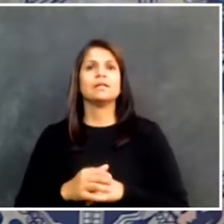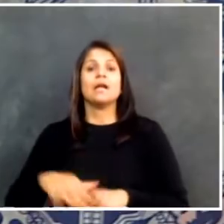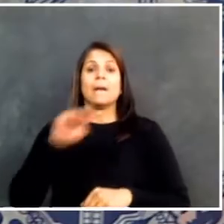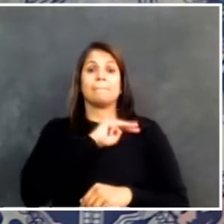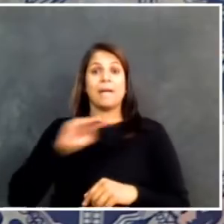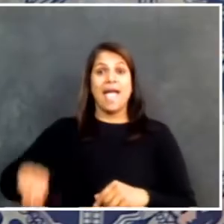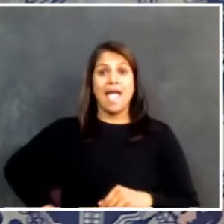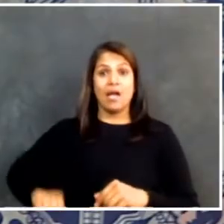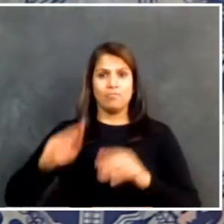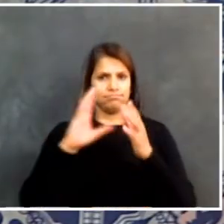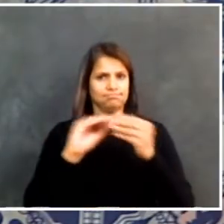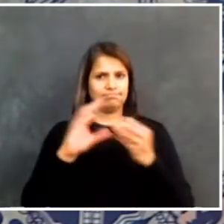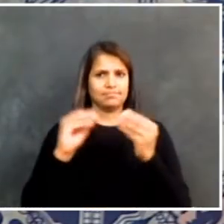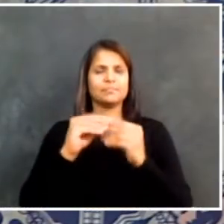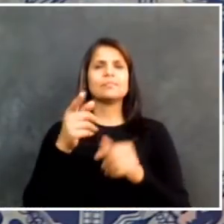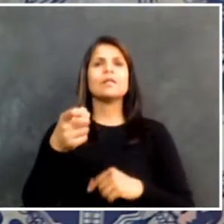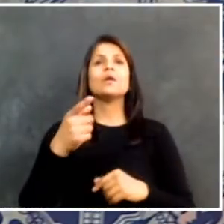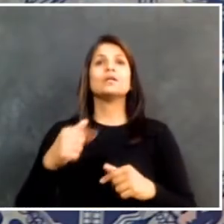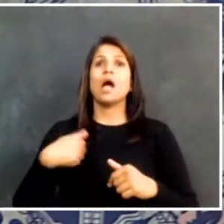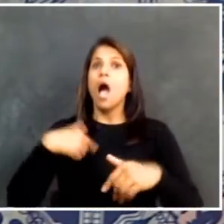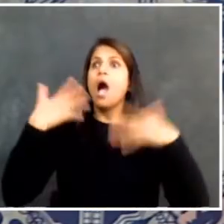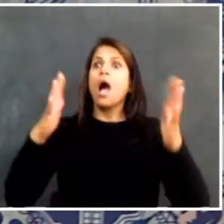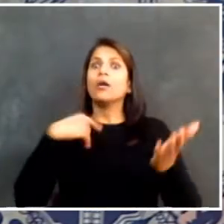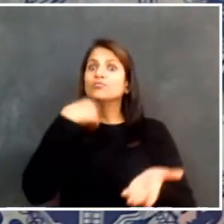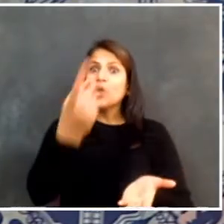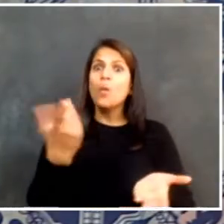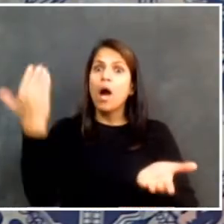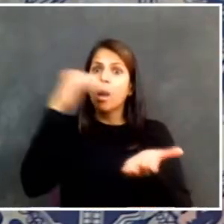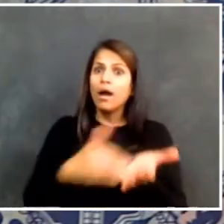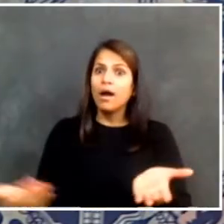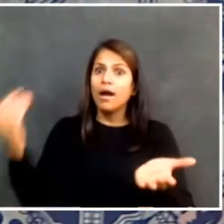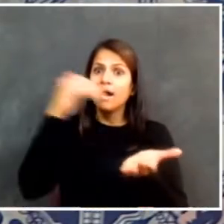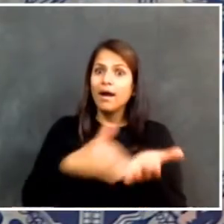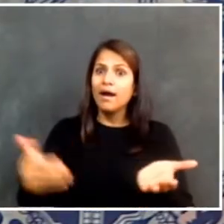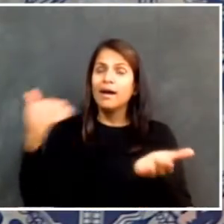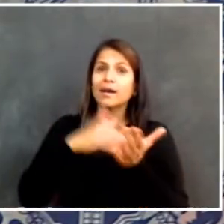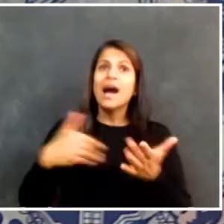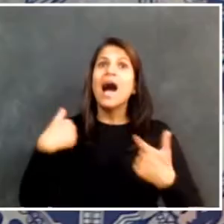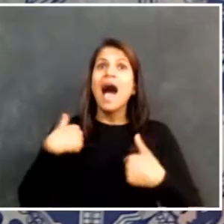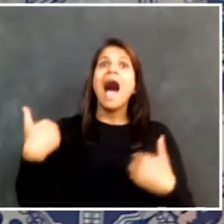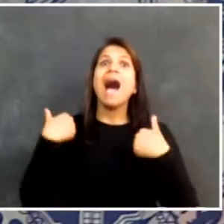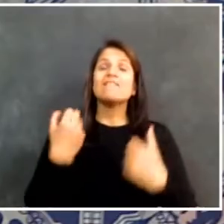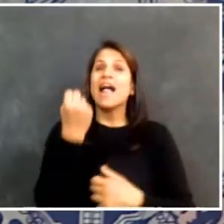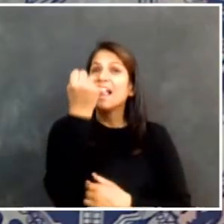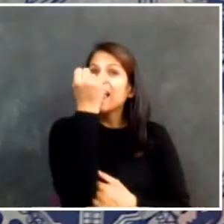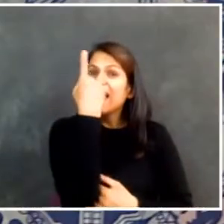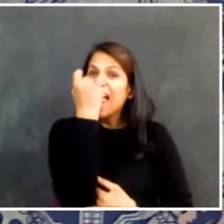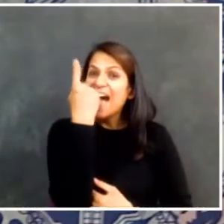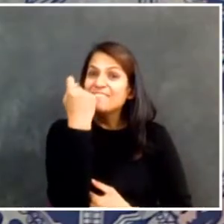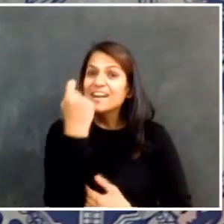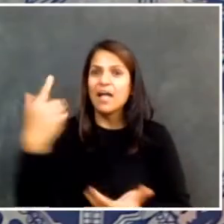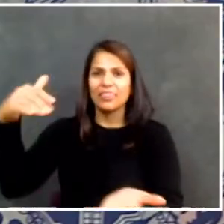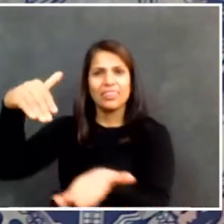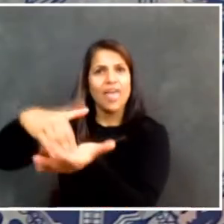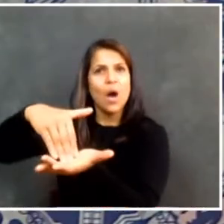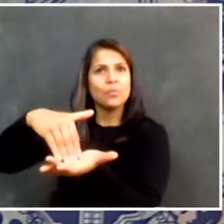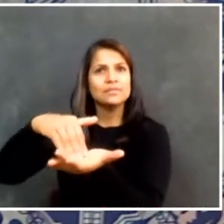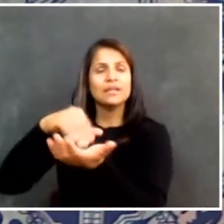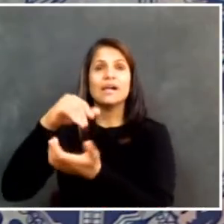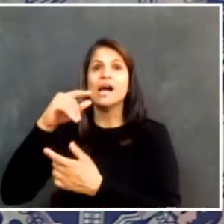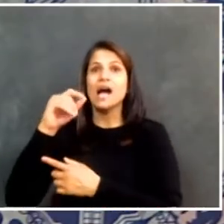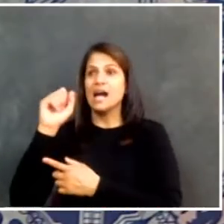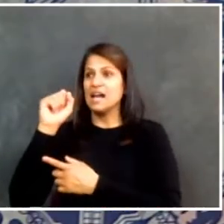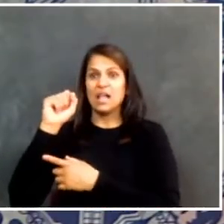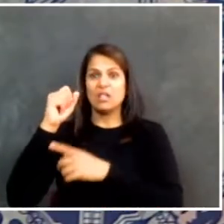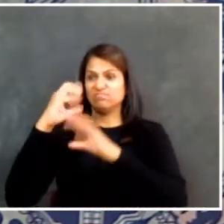whatever shifts we need. So this is really, really important. Not only giving them and their families a break by giving them some